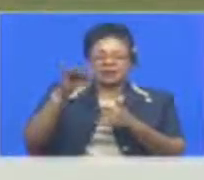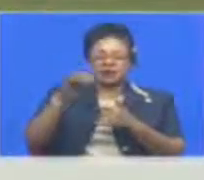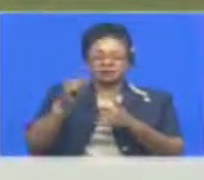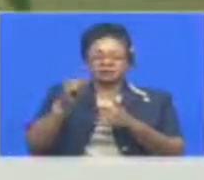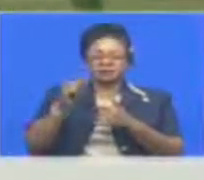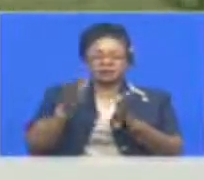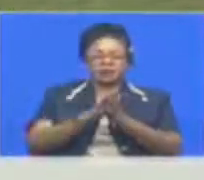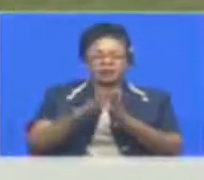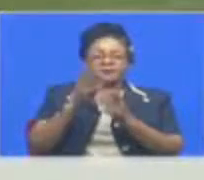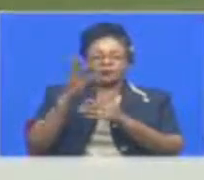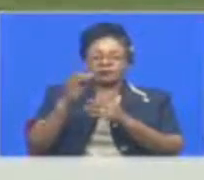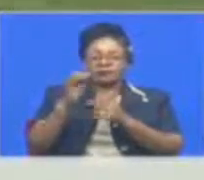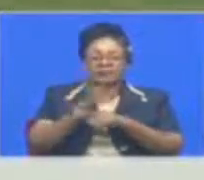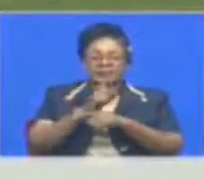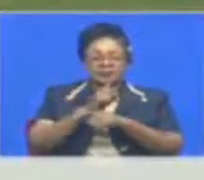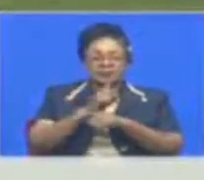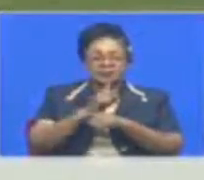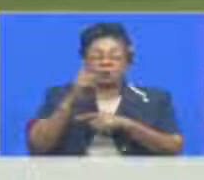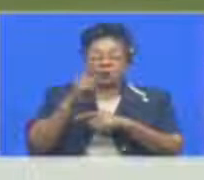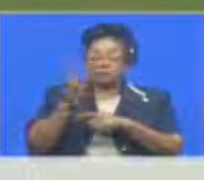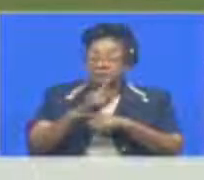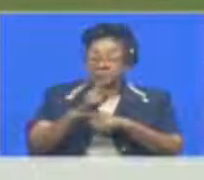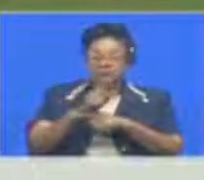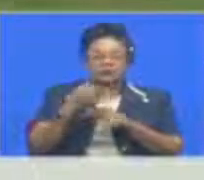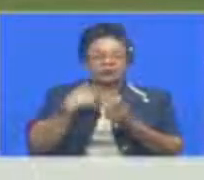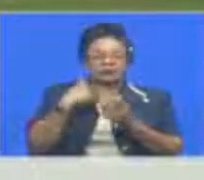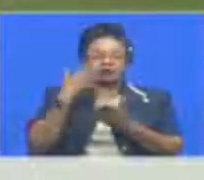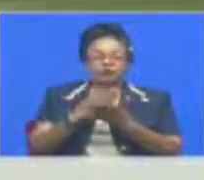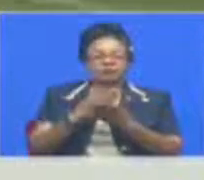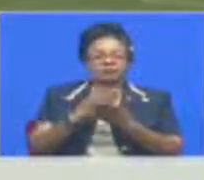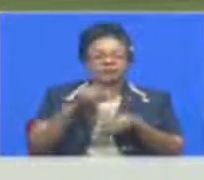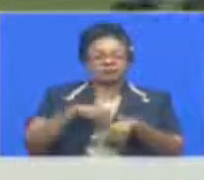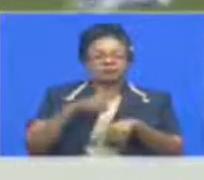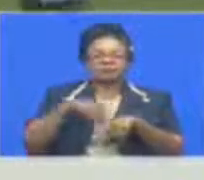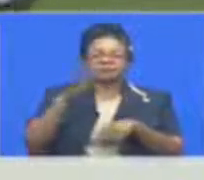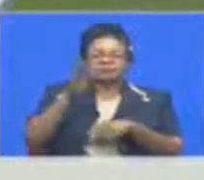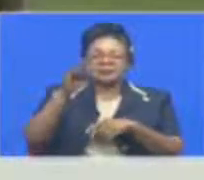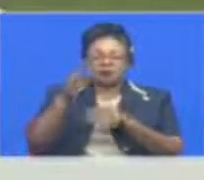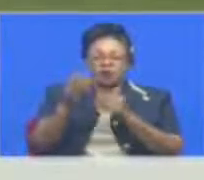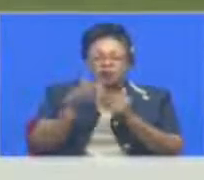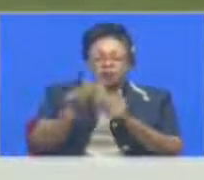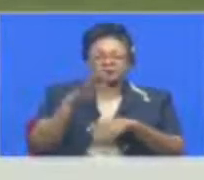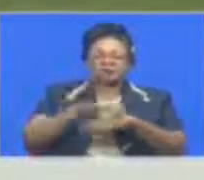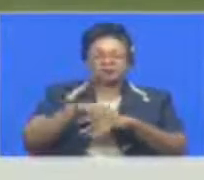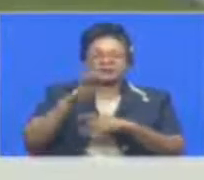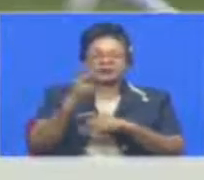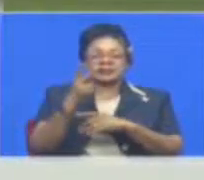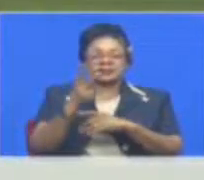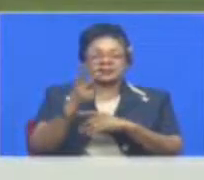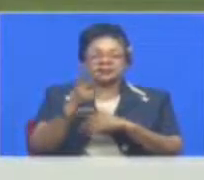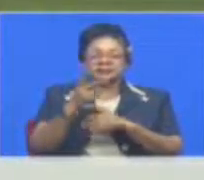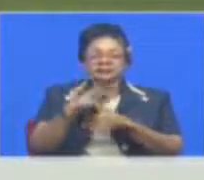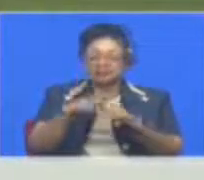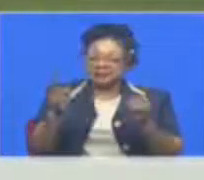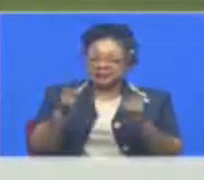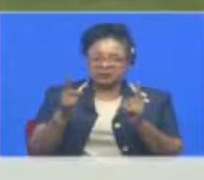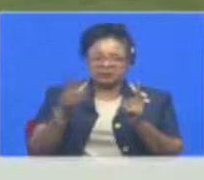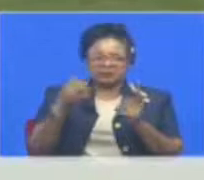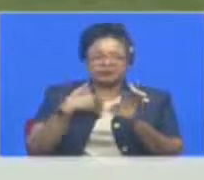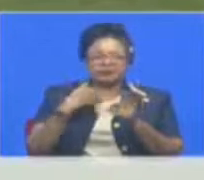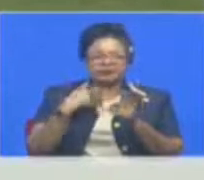the 42nd minute. 1 minute to stoppage time, BIDCO almost got their second goal of the match, had it not been for the assistant